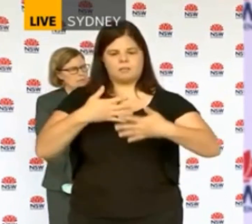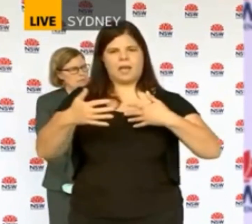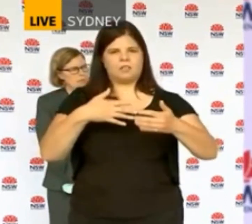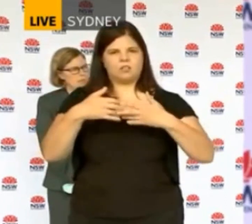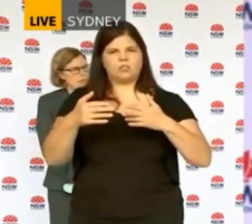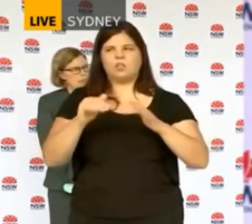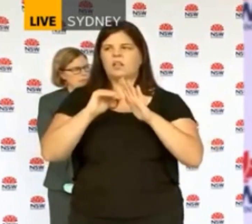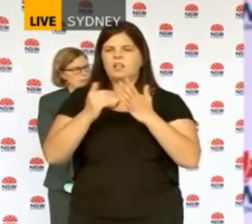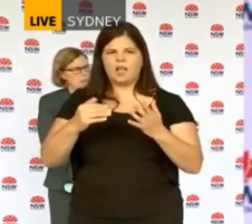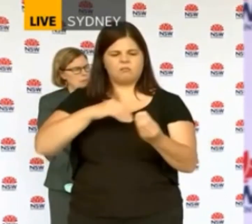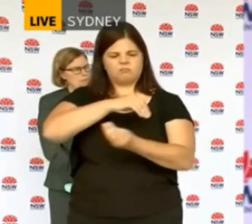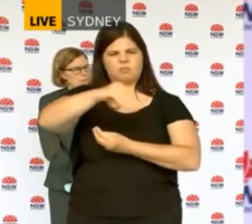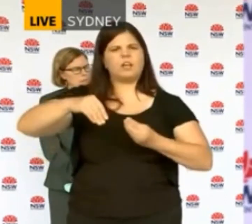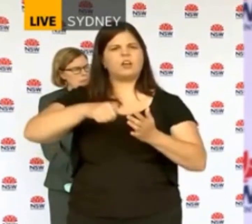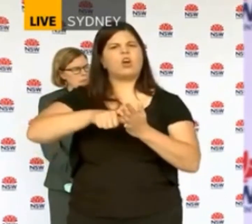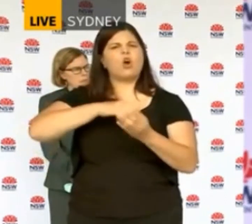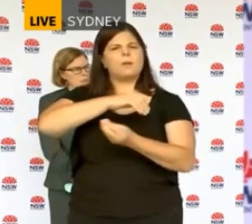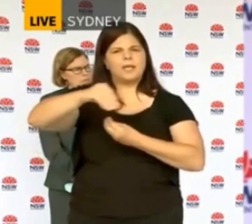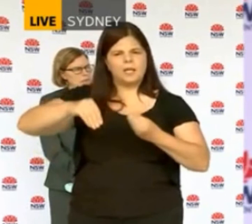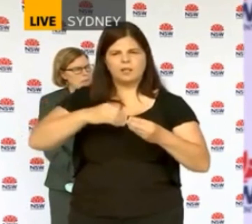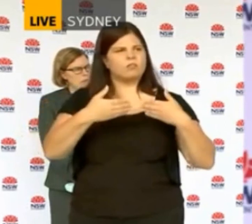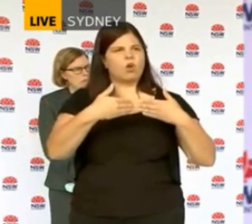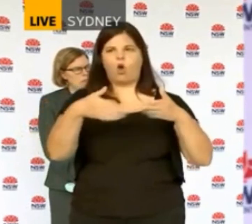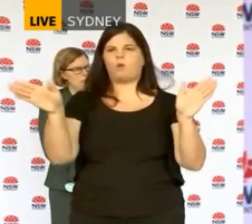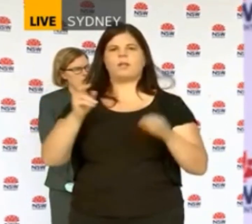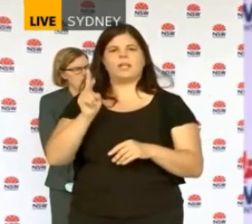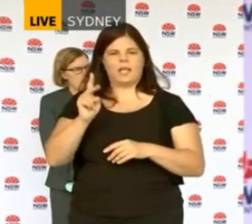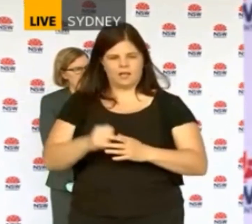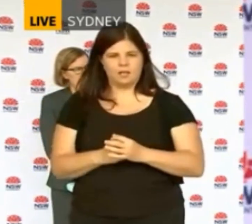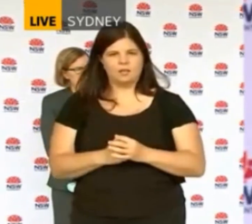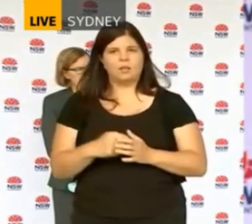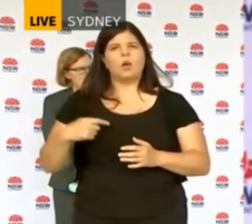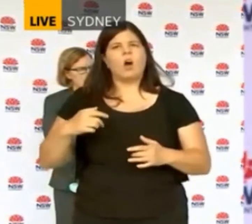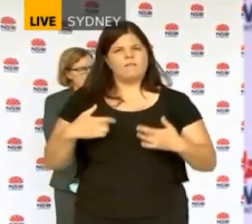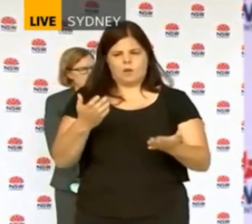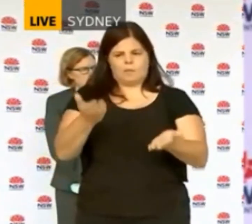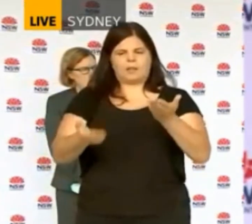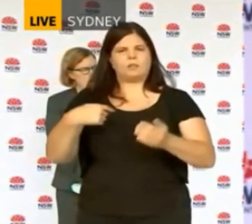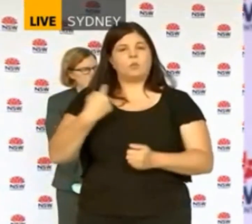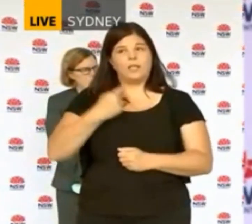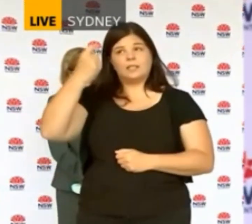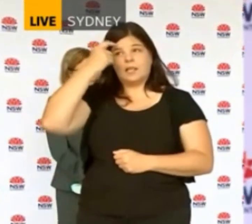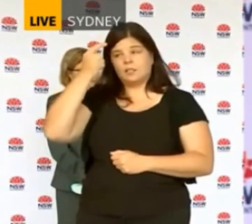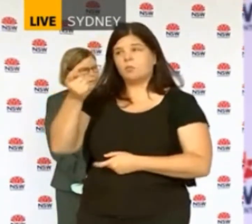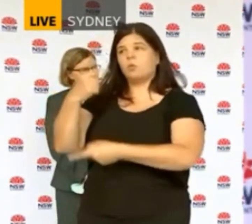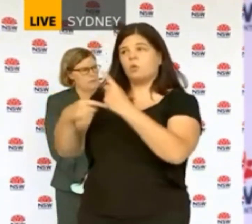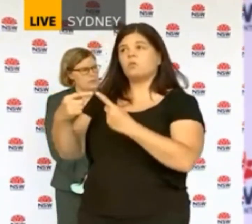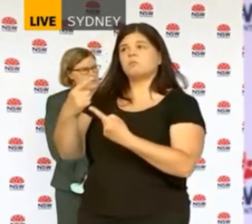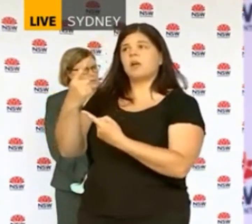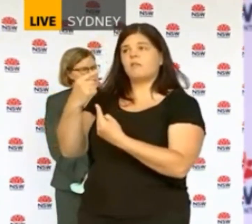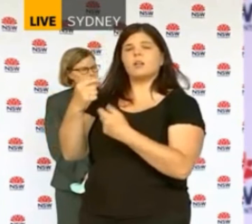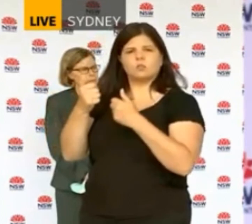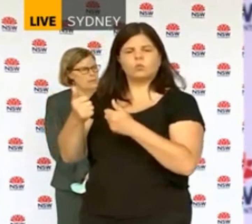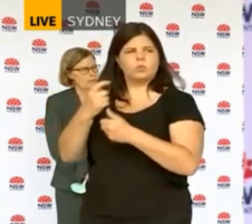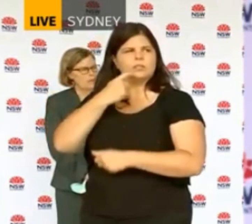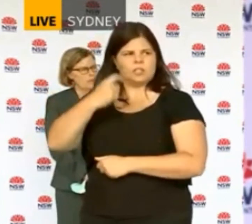course, reopening the economy. And what I've been confident about is that we have remained sensible in that advice, and we've taken that advice